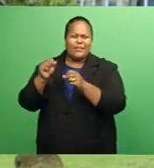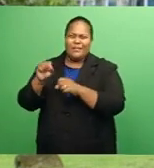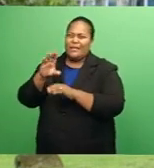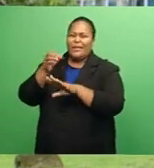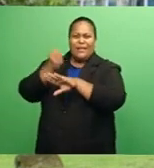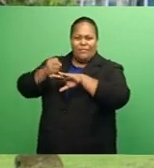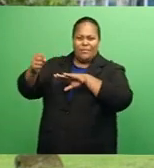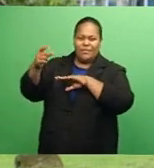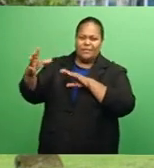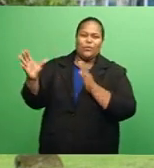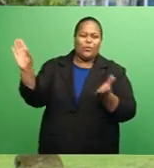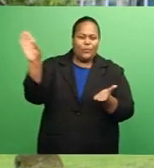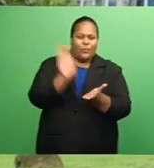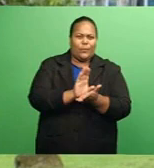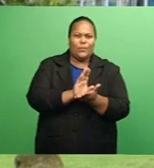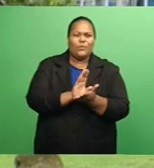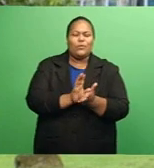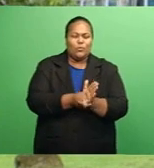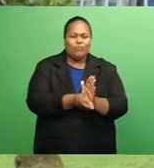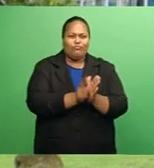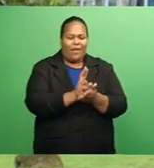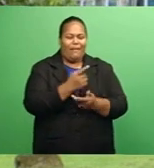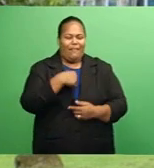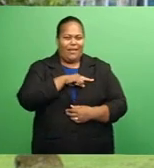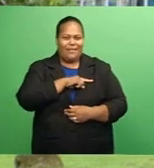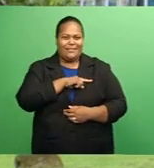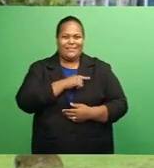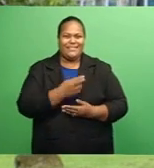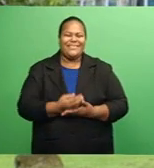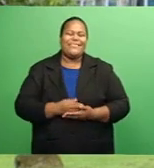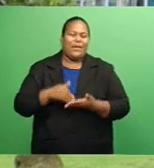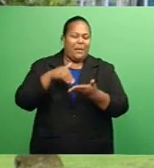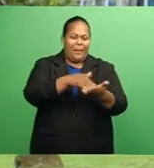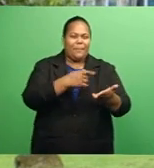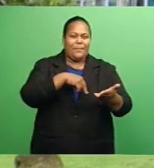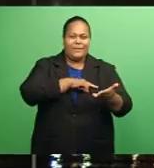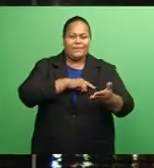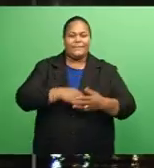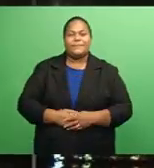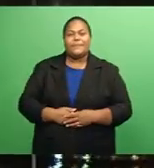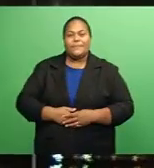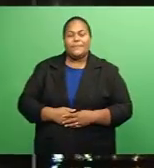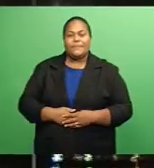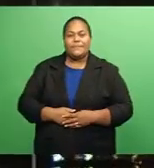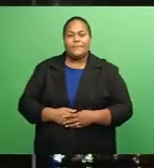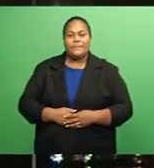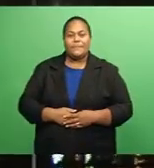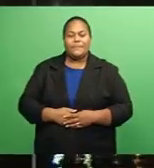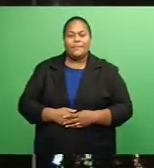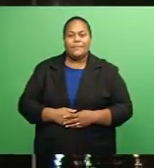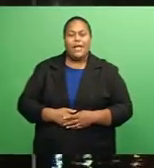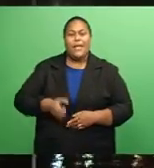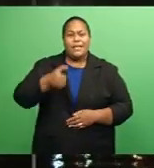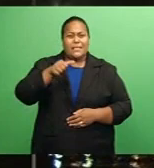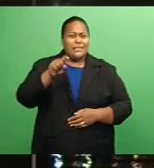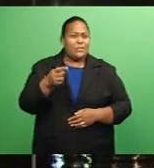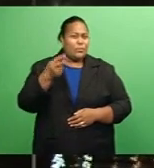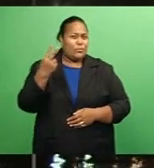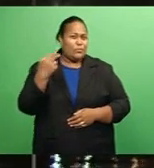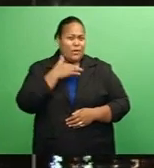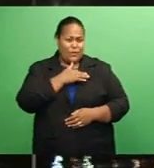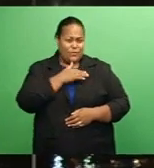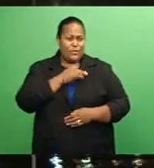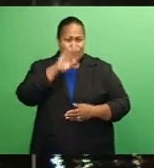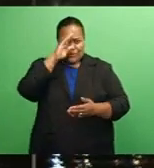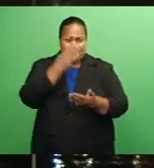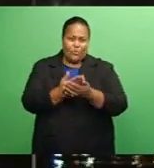help in recovery effort. Apiniso Grandobu, FBC News. More than 6,200 students